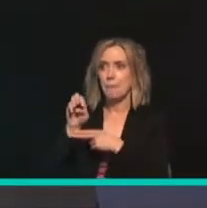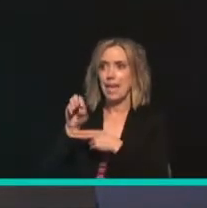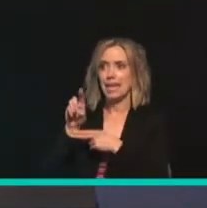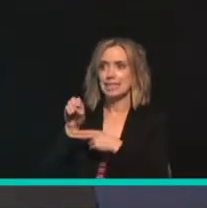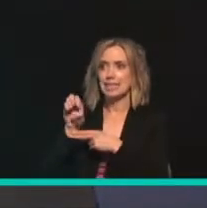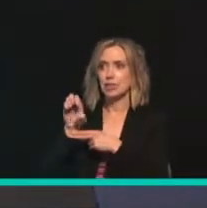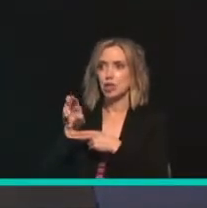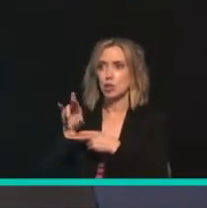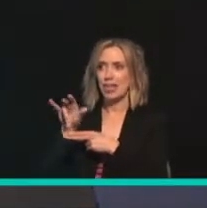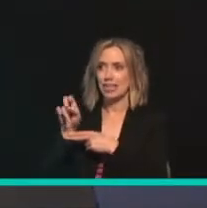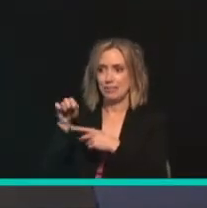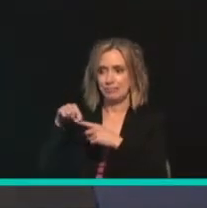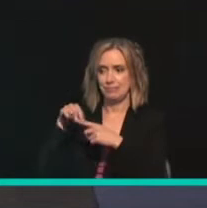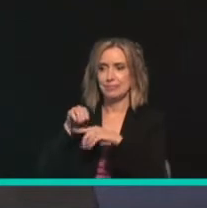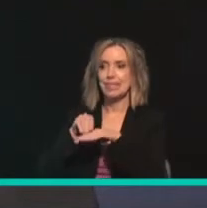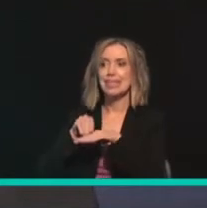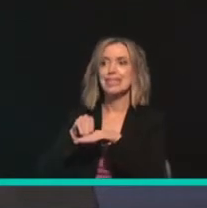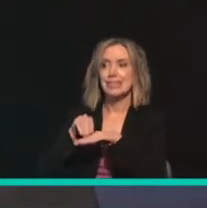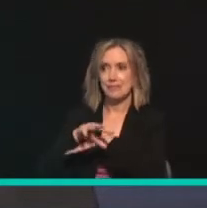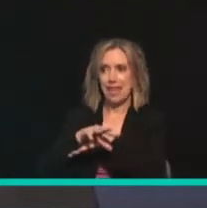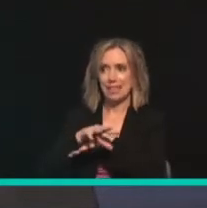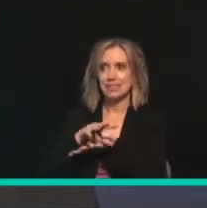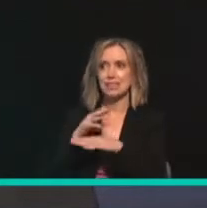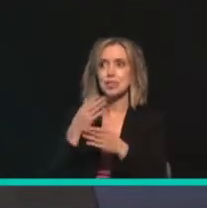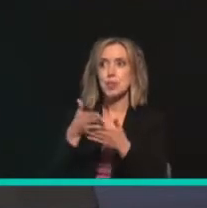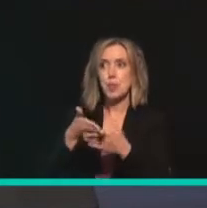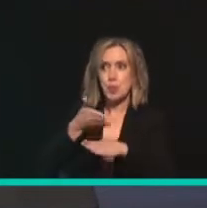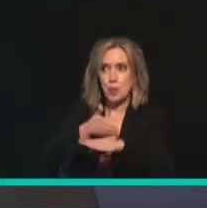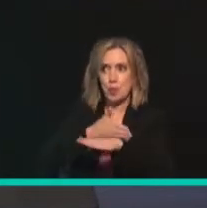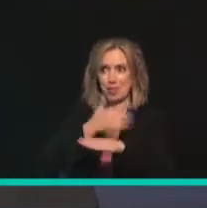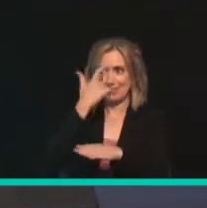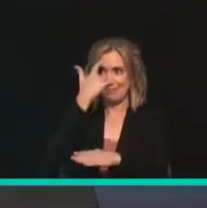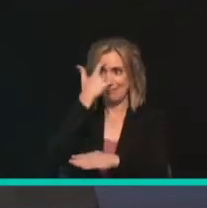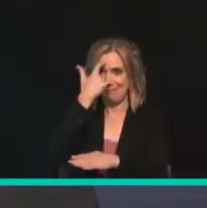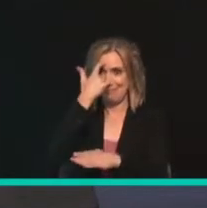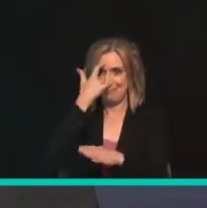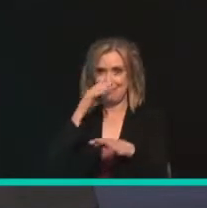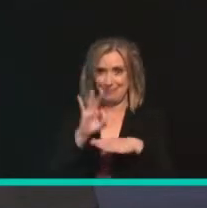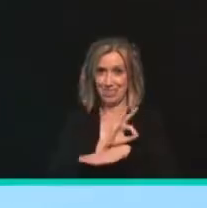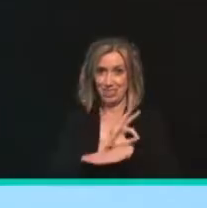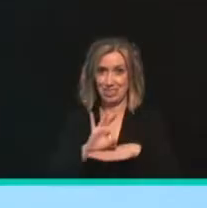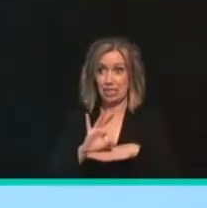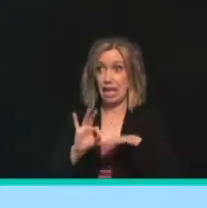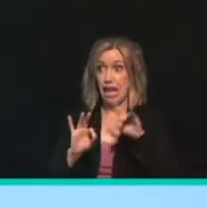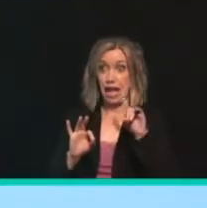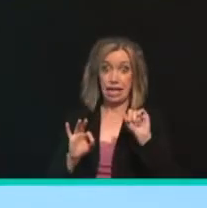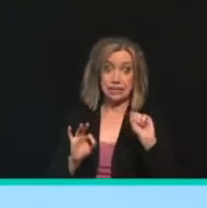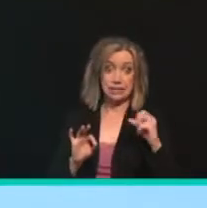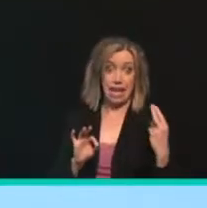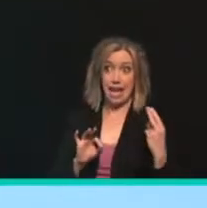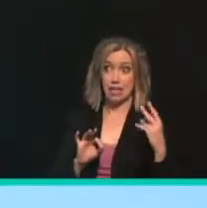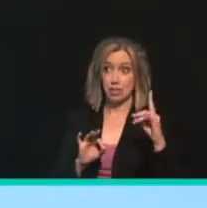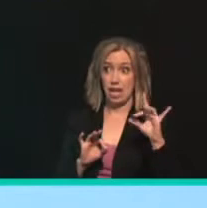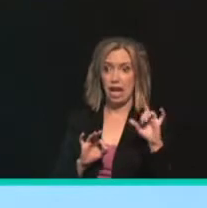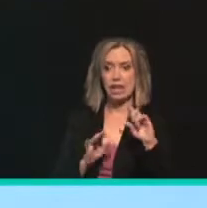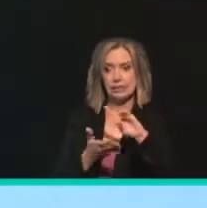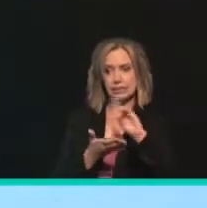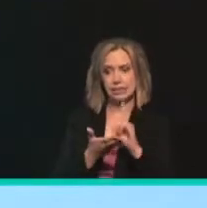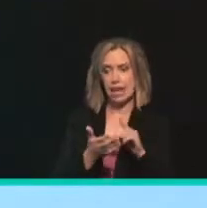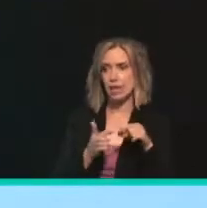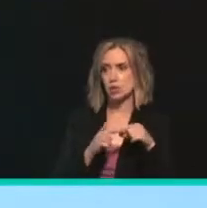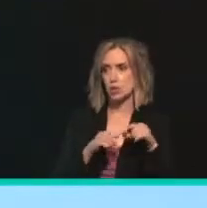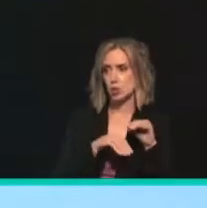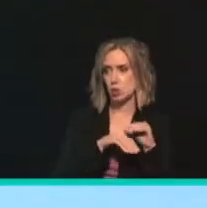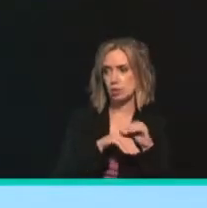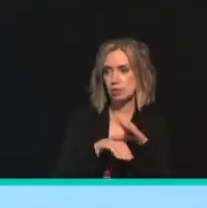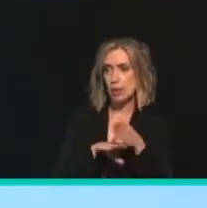to improvements in cognitive function, and the DASH diet, designed to improve the treatment of